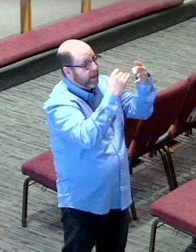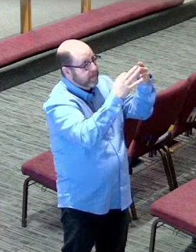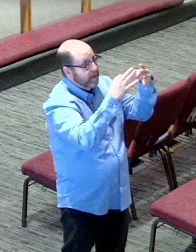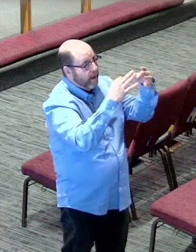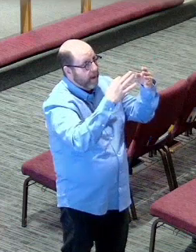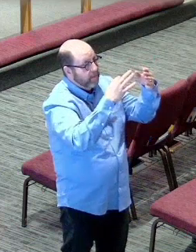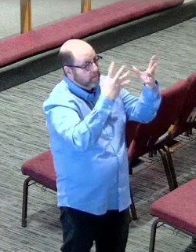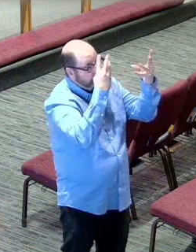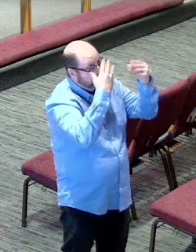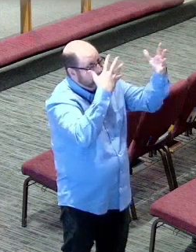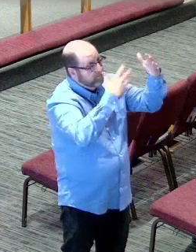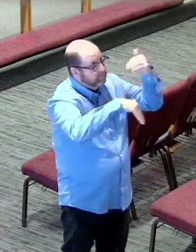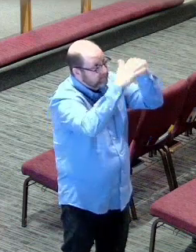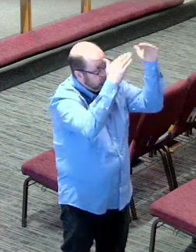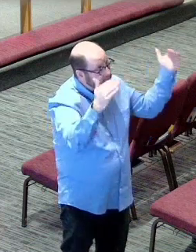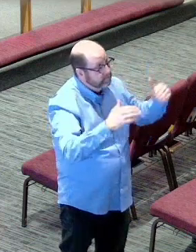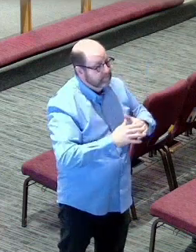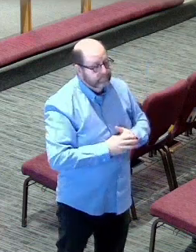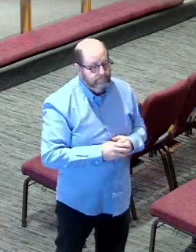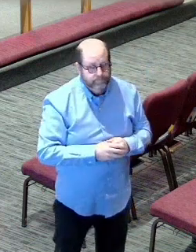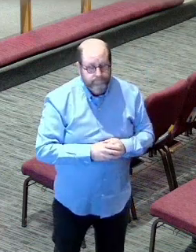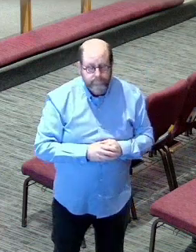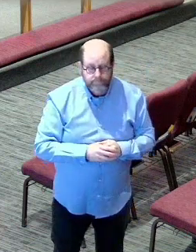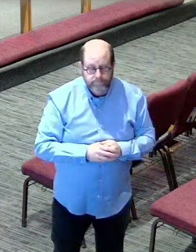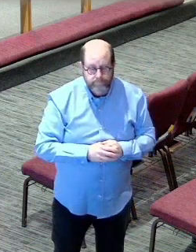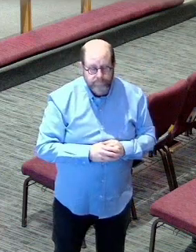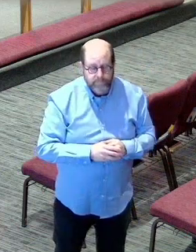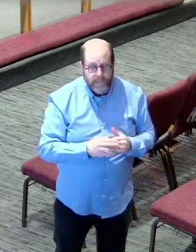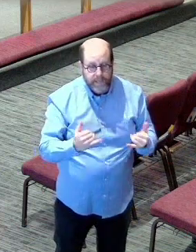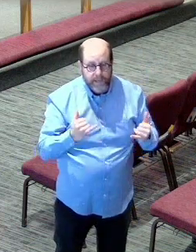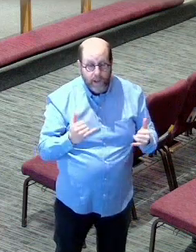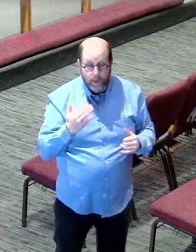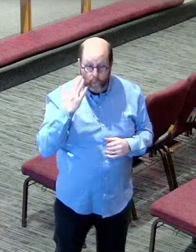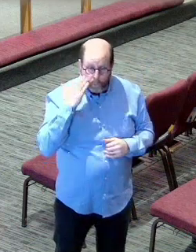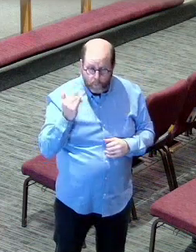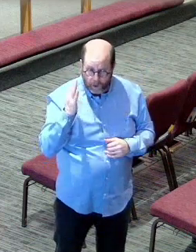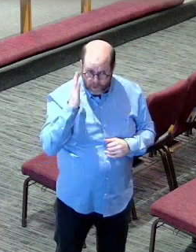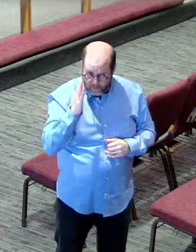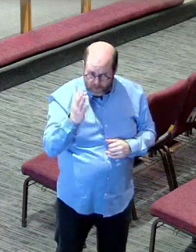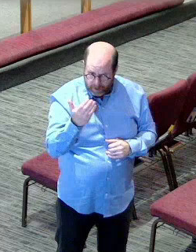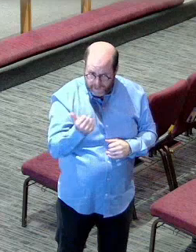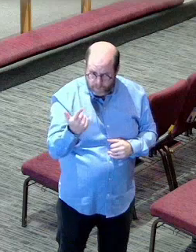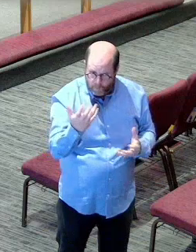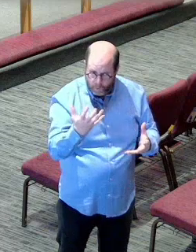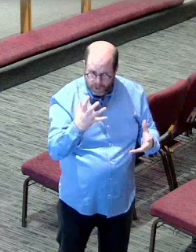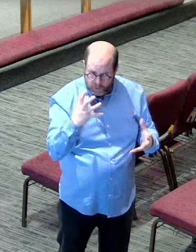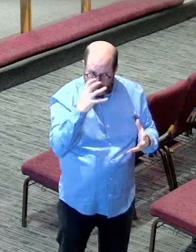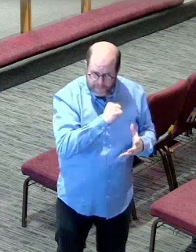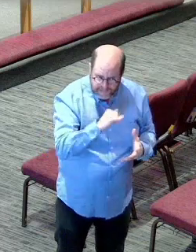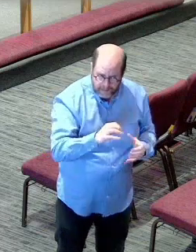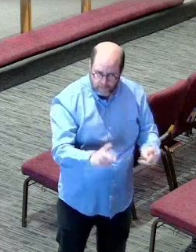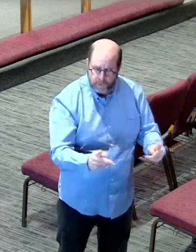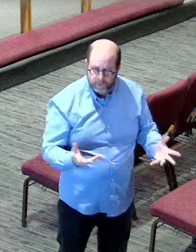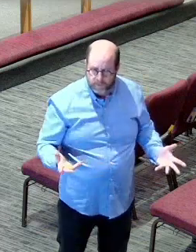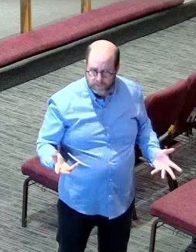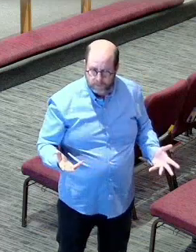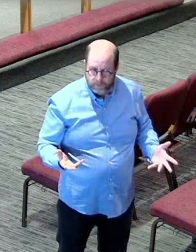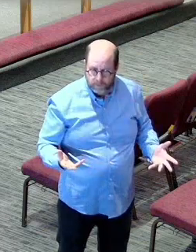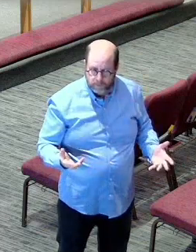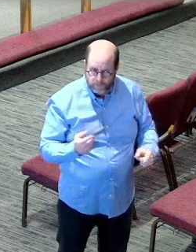Now, why would anyone want to miss that?